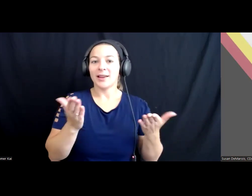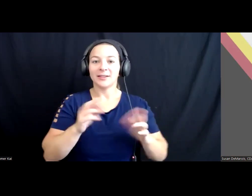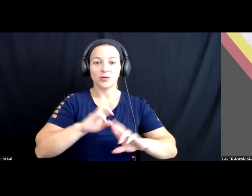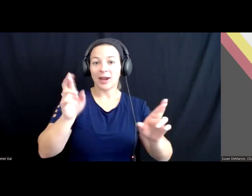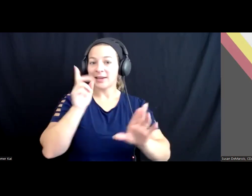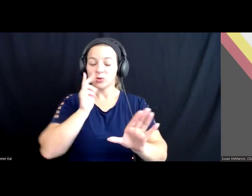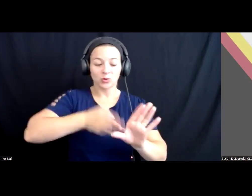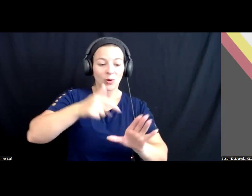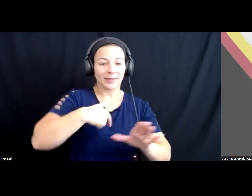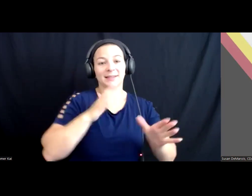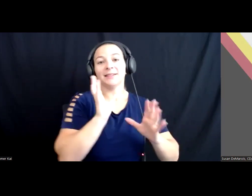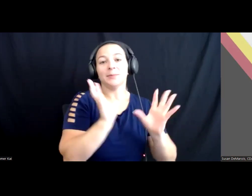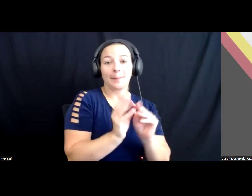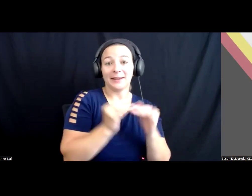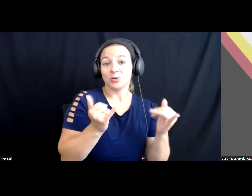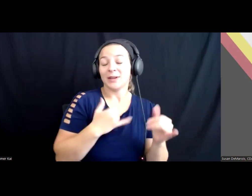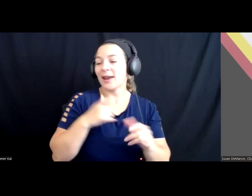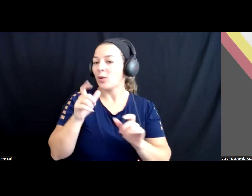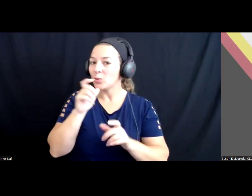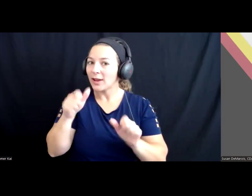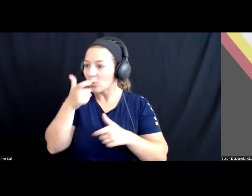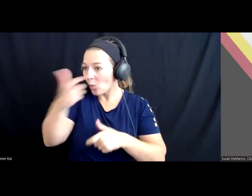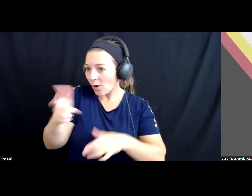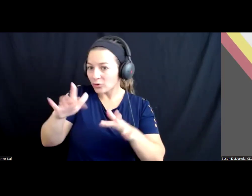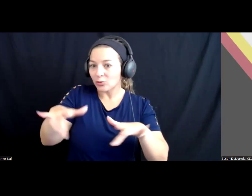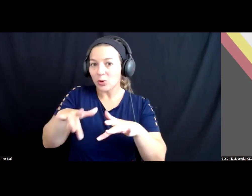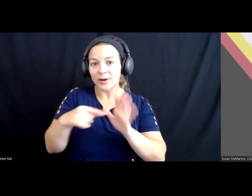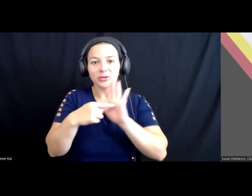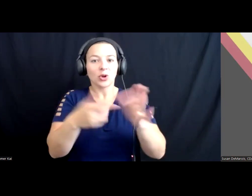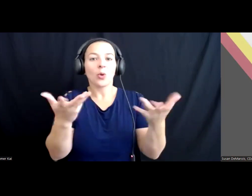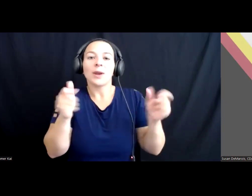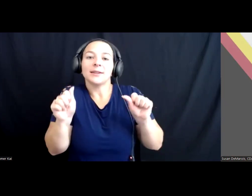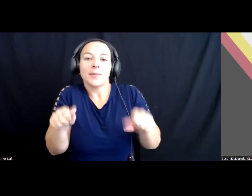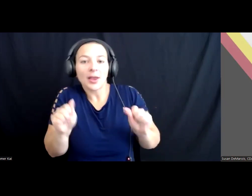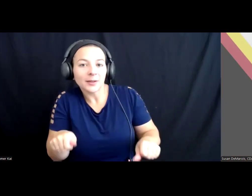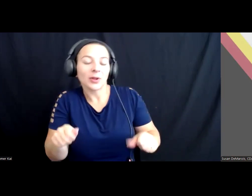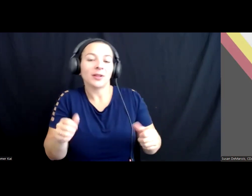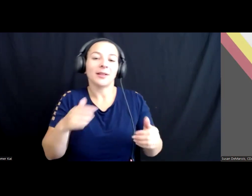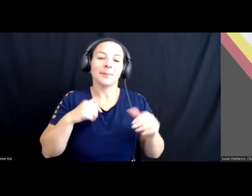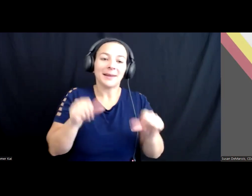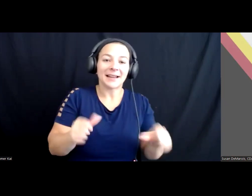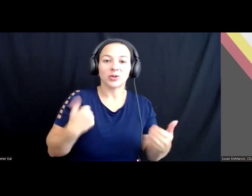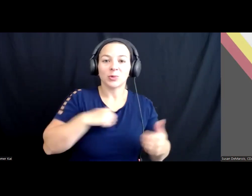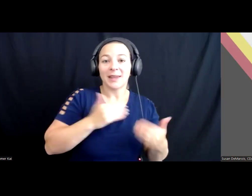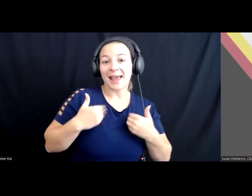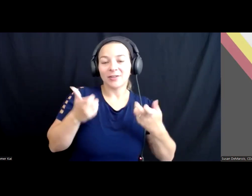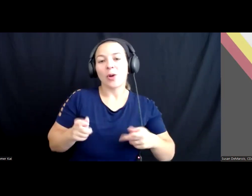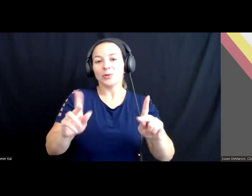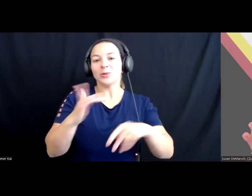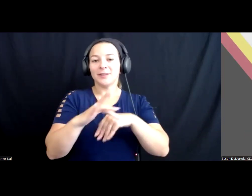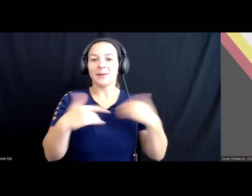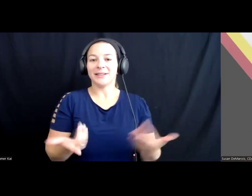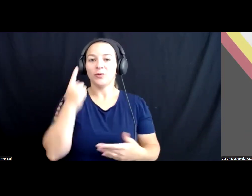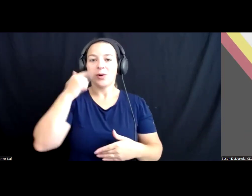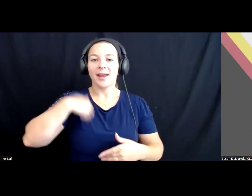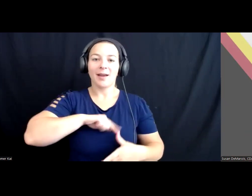the recording what is possible and potential and opportunities ahead for our state. I